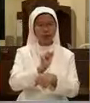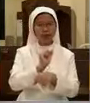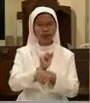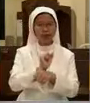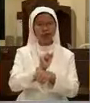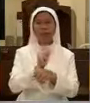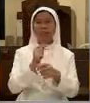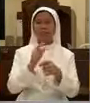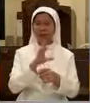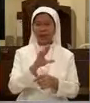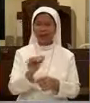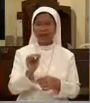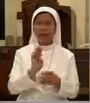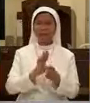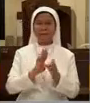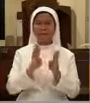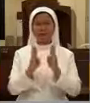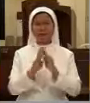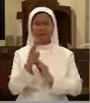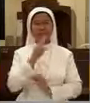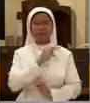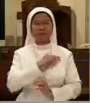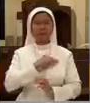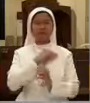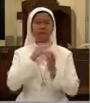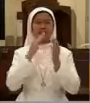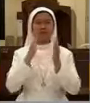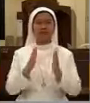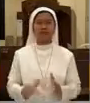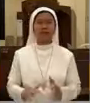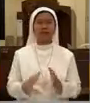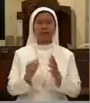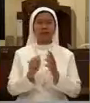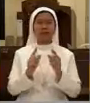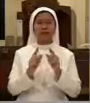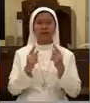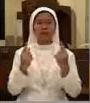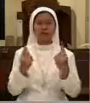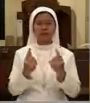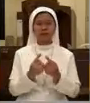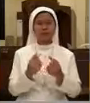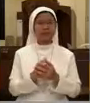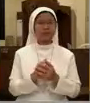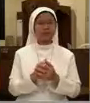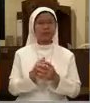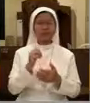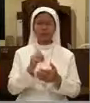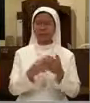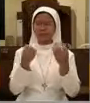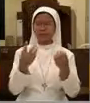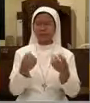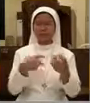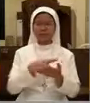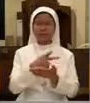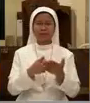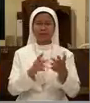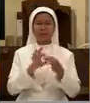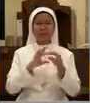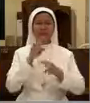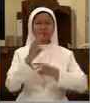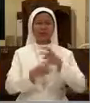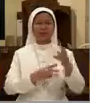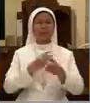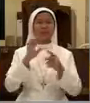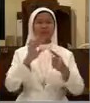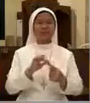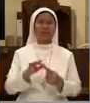become a missionary movement. In many parts of the world,